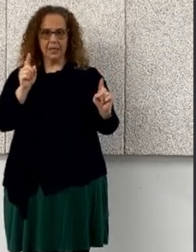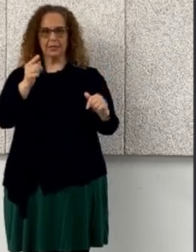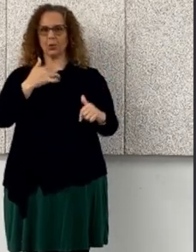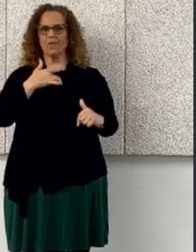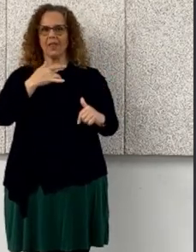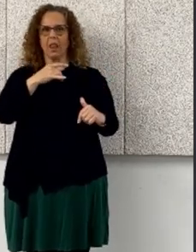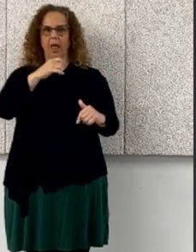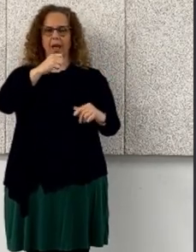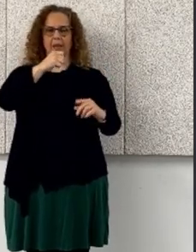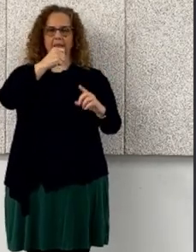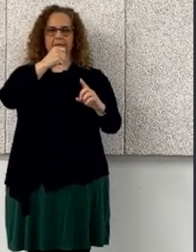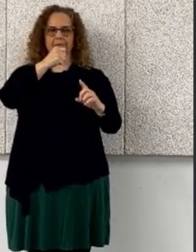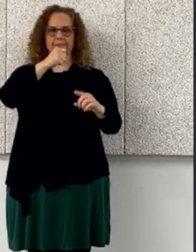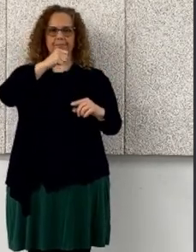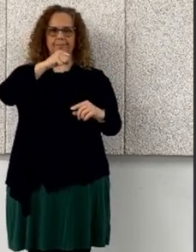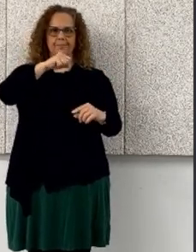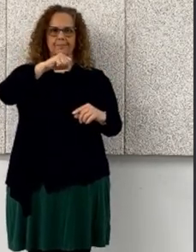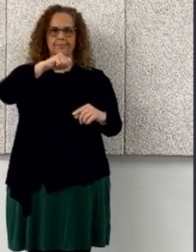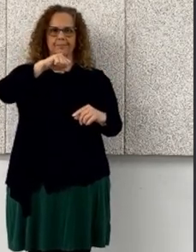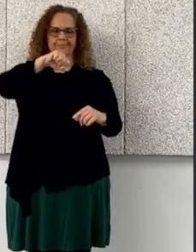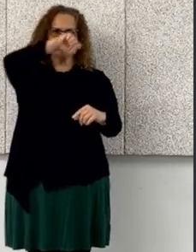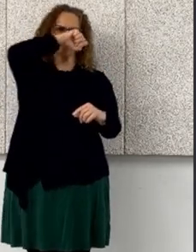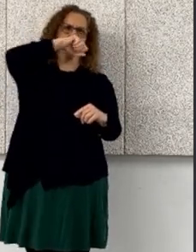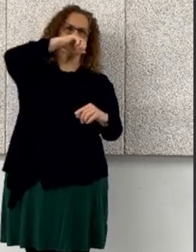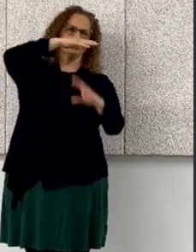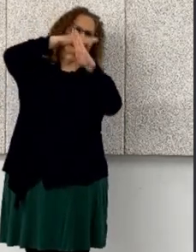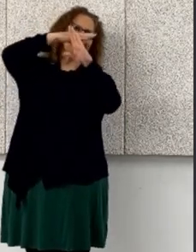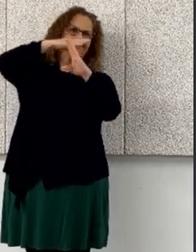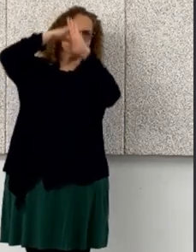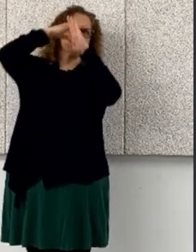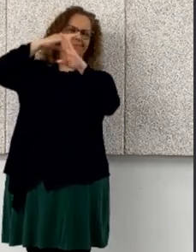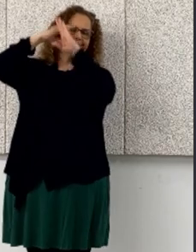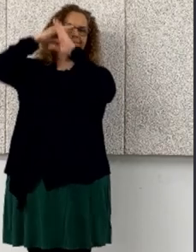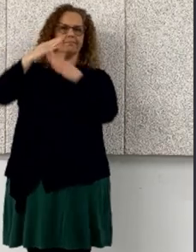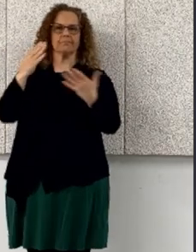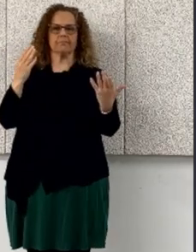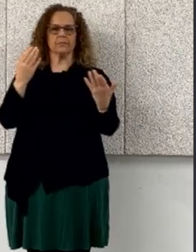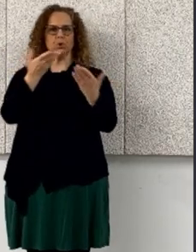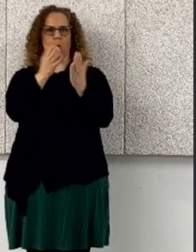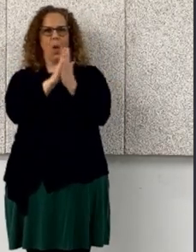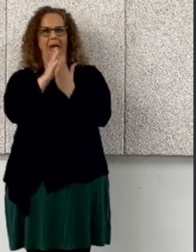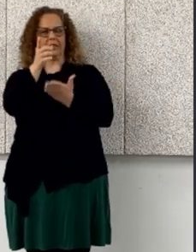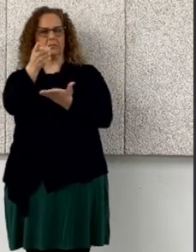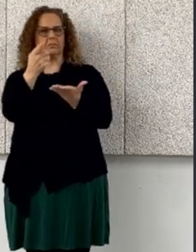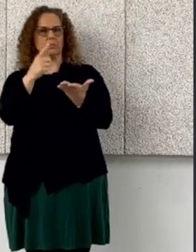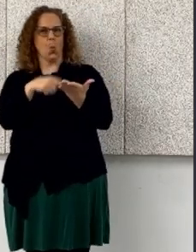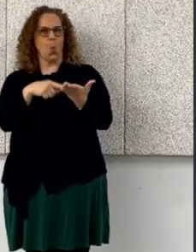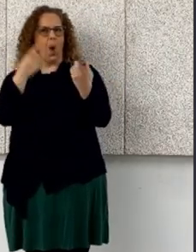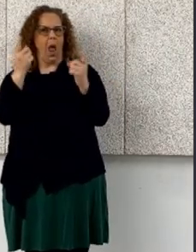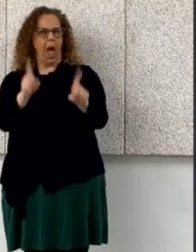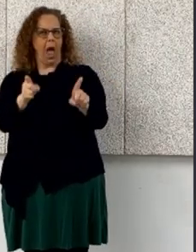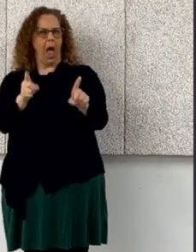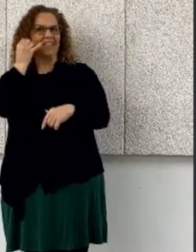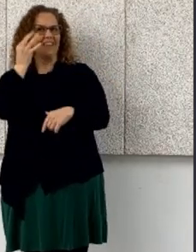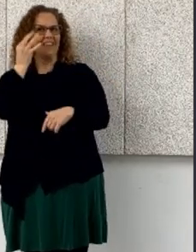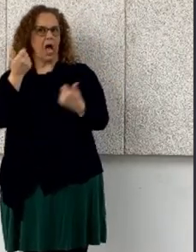butting up against someone else's constraint, so then ask them what happens if you do something else. Right.